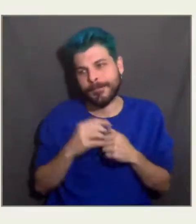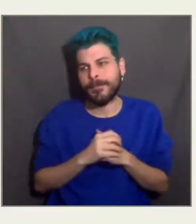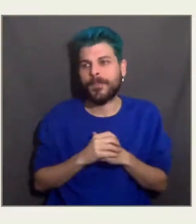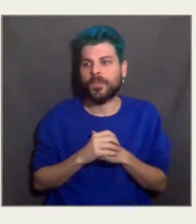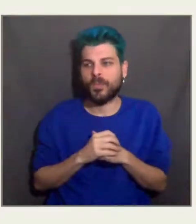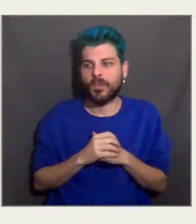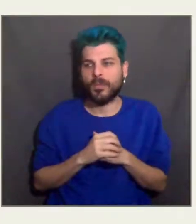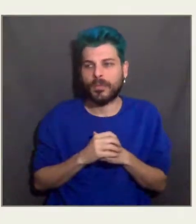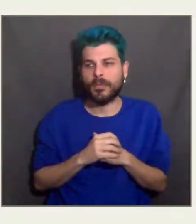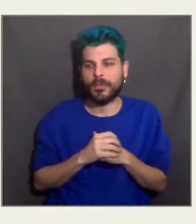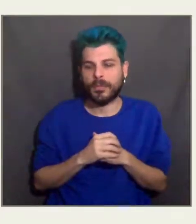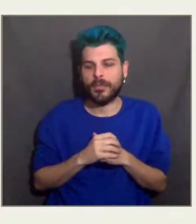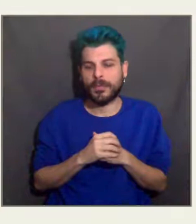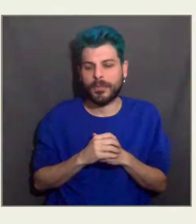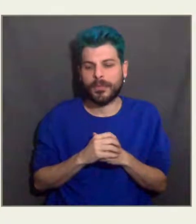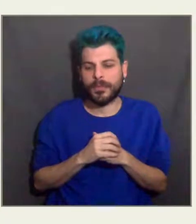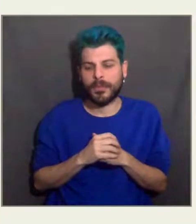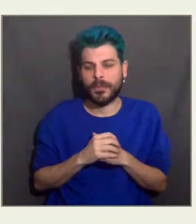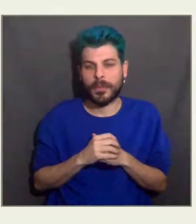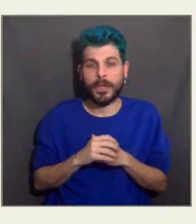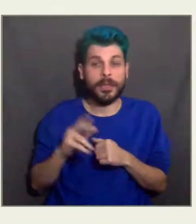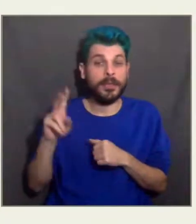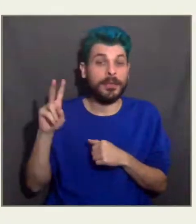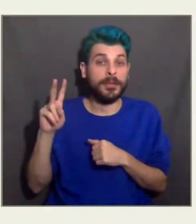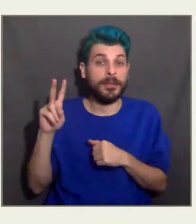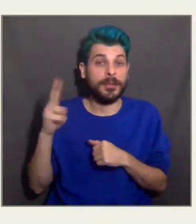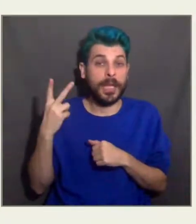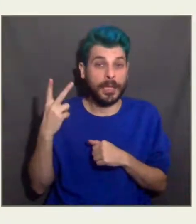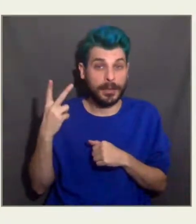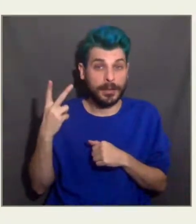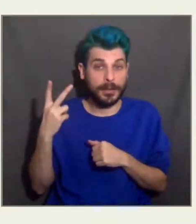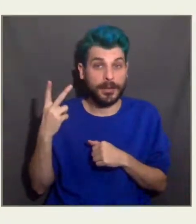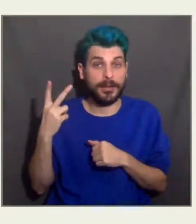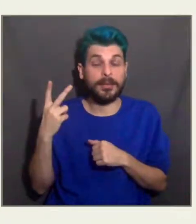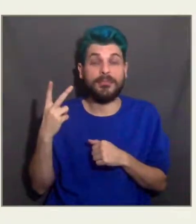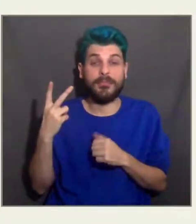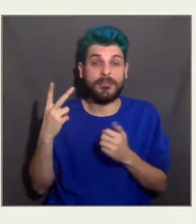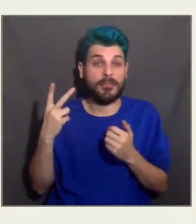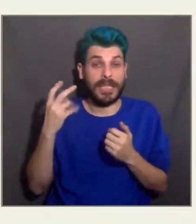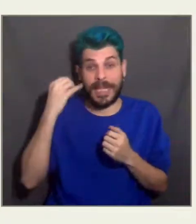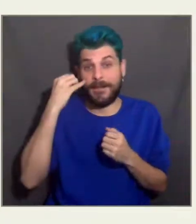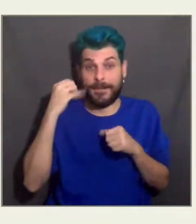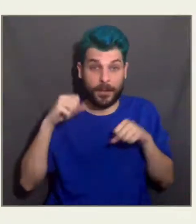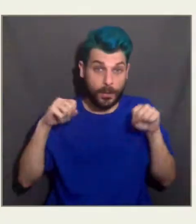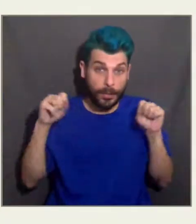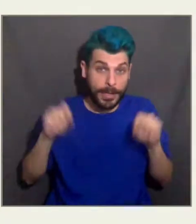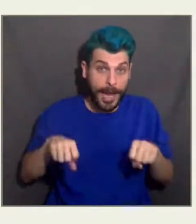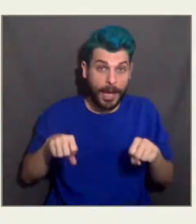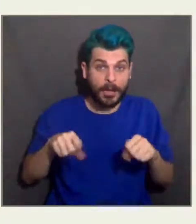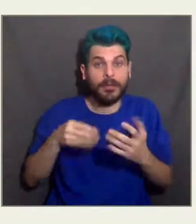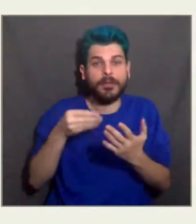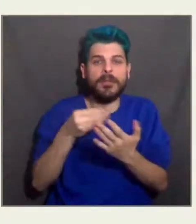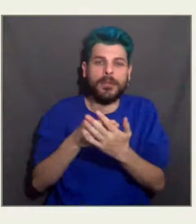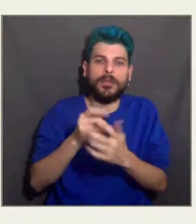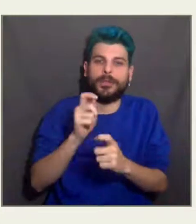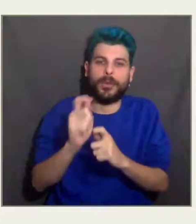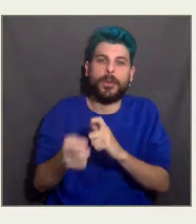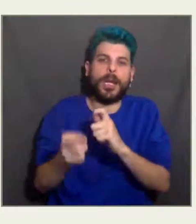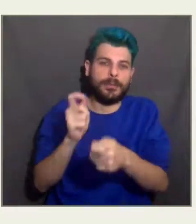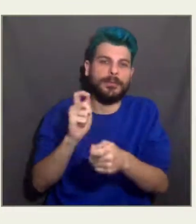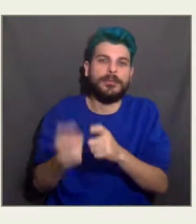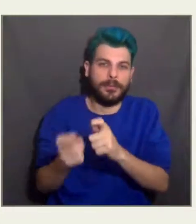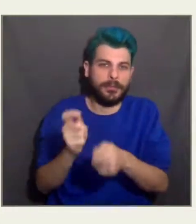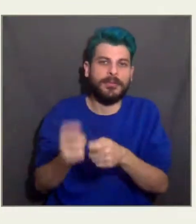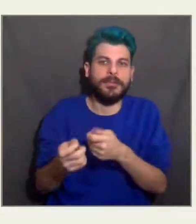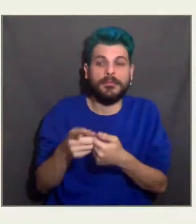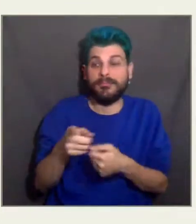being able to make those donations to some of these nonprofits who are working so hard in collaboration